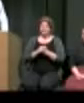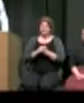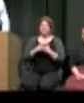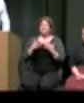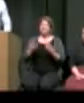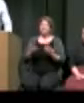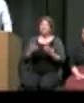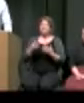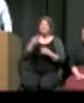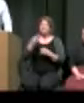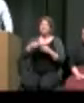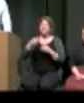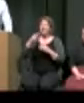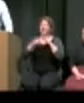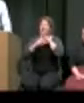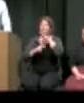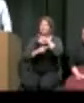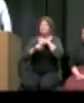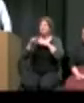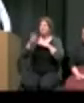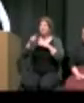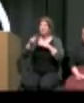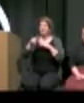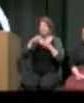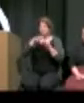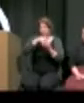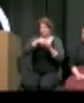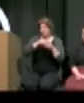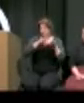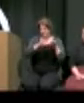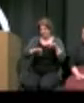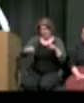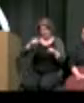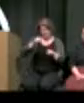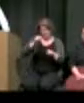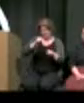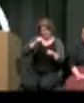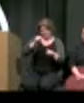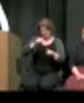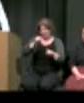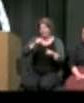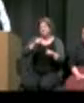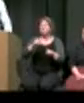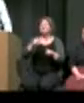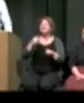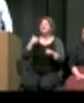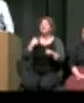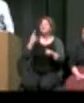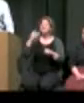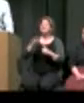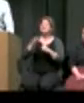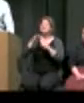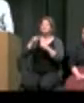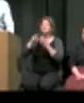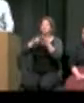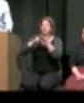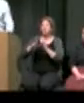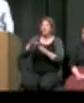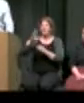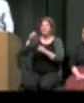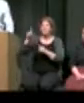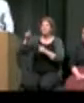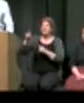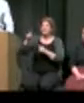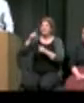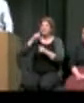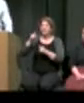All right, so High Bridge Trail, so that's where all the dredge pipe is. We actually had a specialty contractor come in who basically